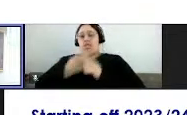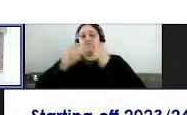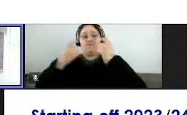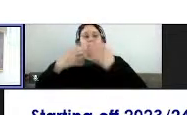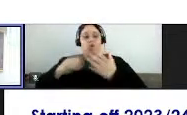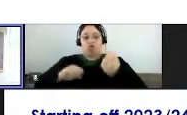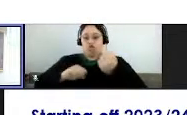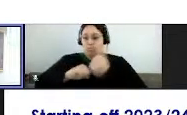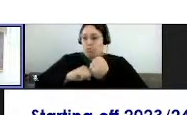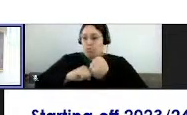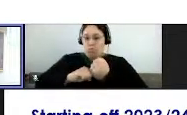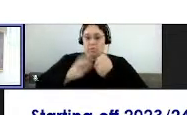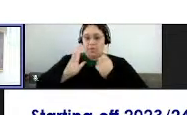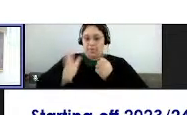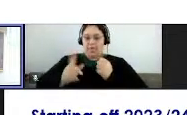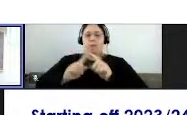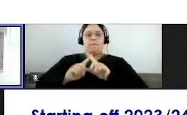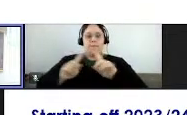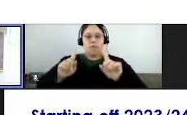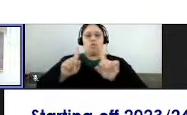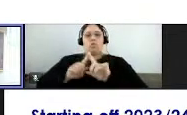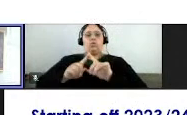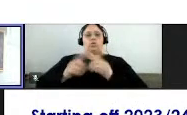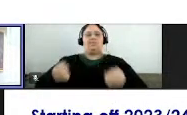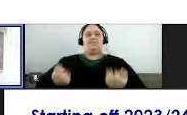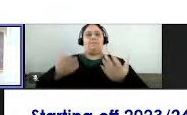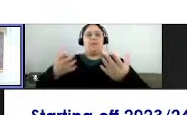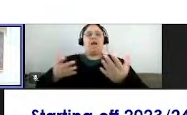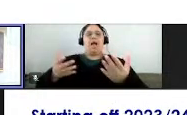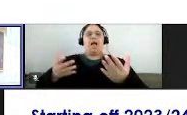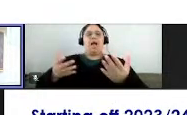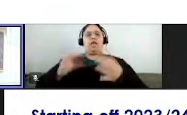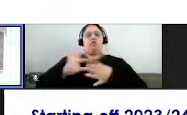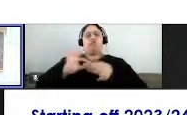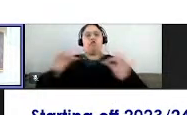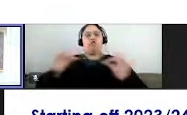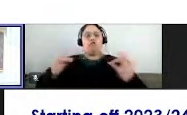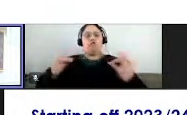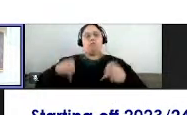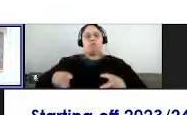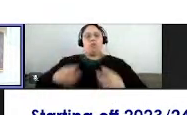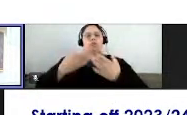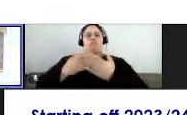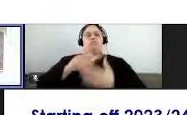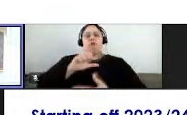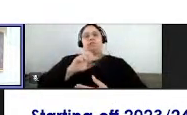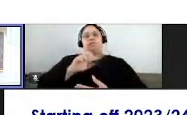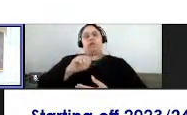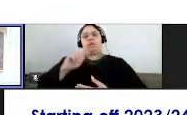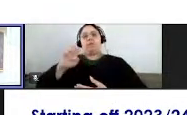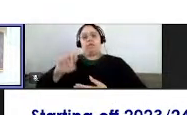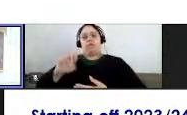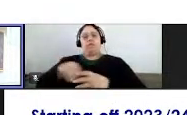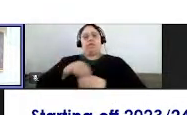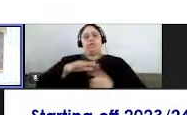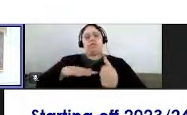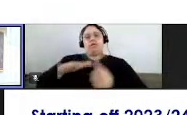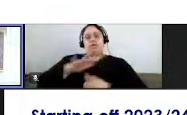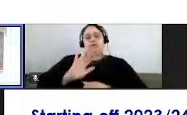support, but it will also provide supply chain opportunities to SMMEs within this